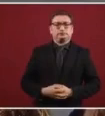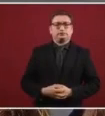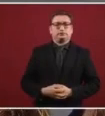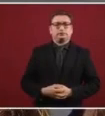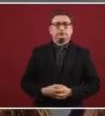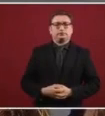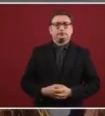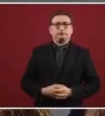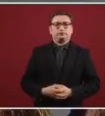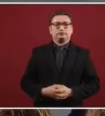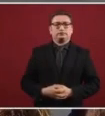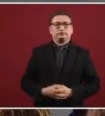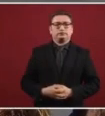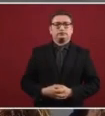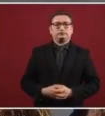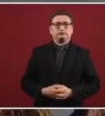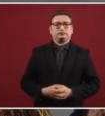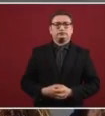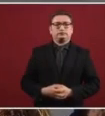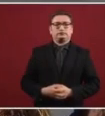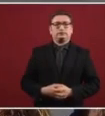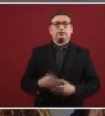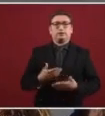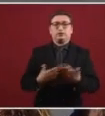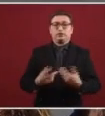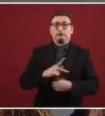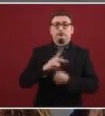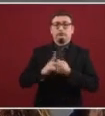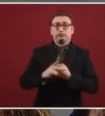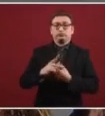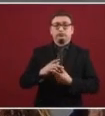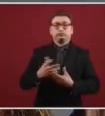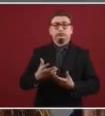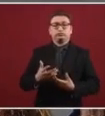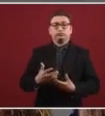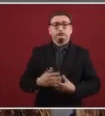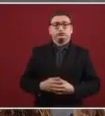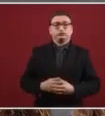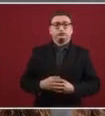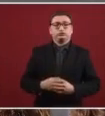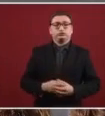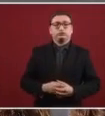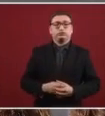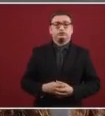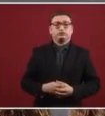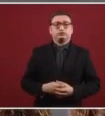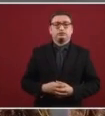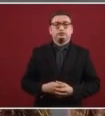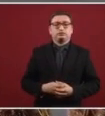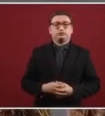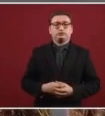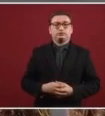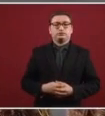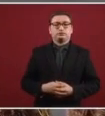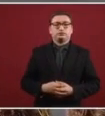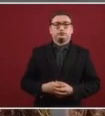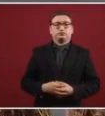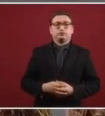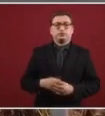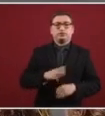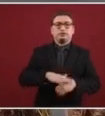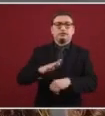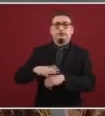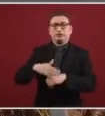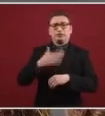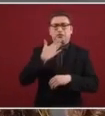To our country, I can tell you sincerely, we are working closely with our friends in the